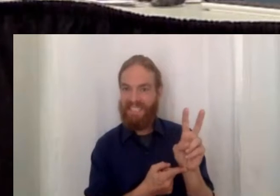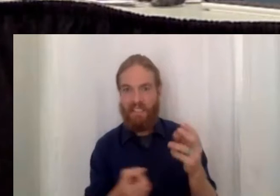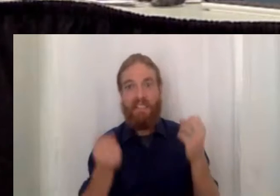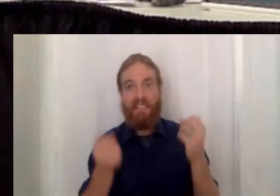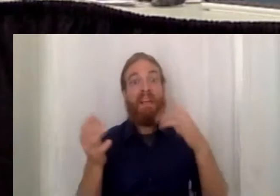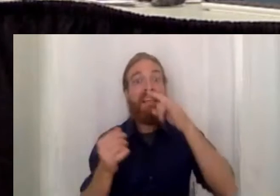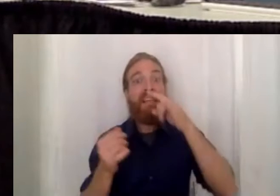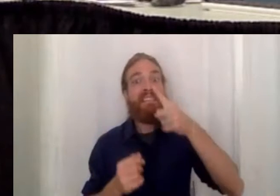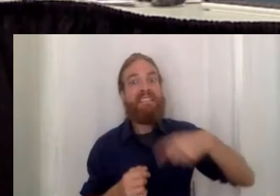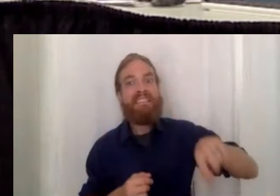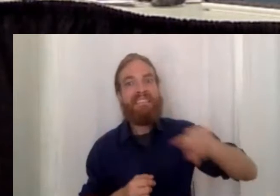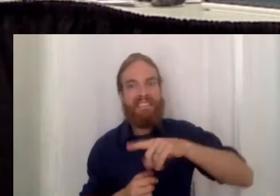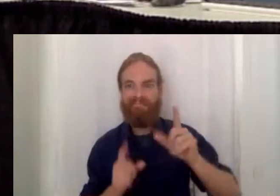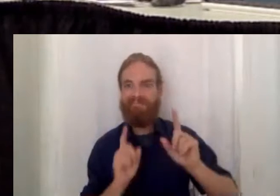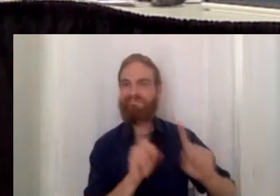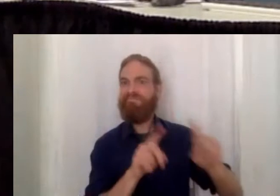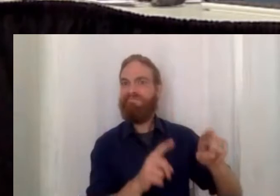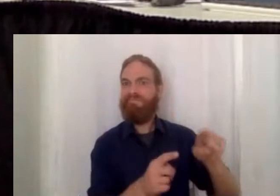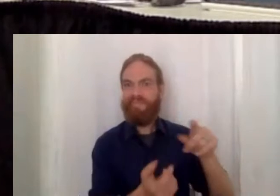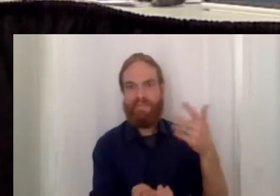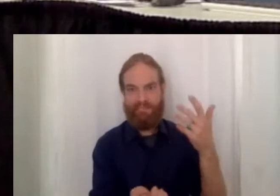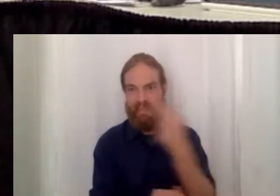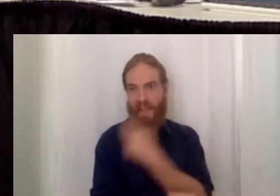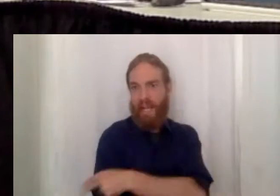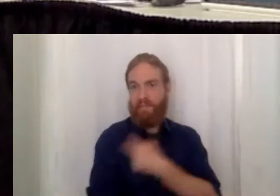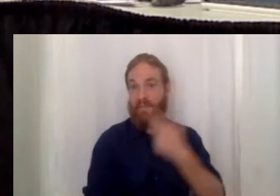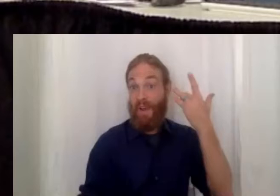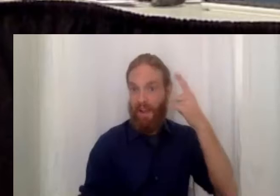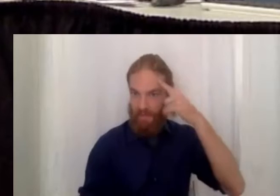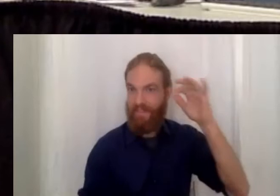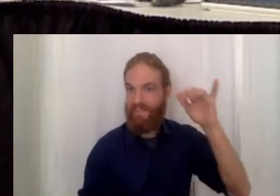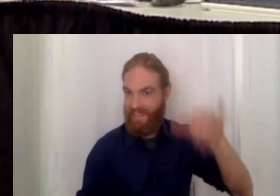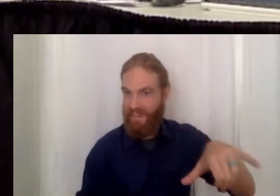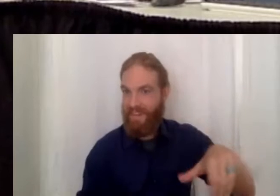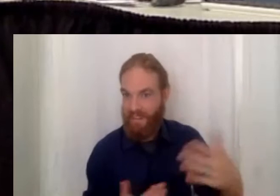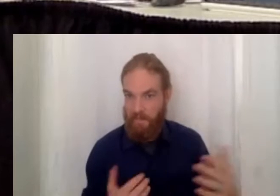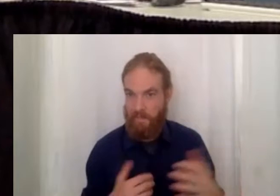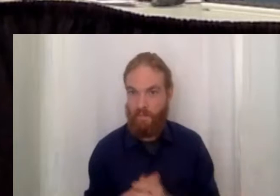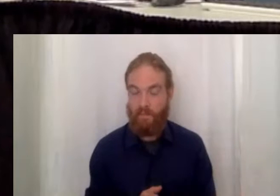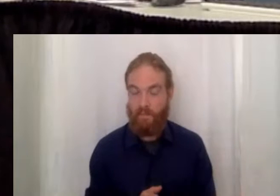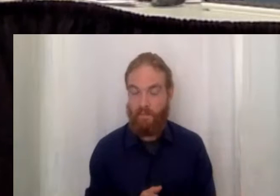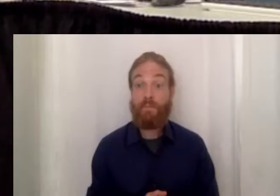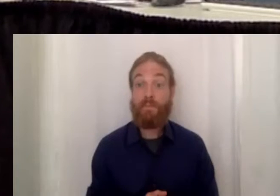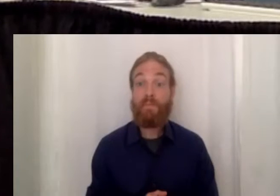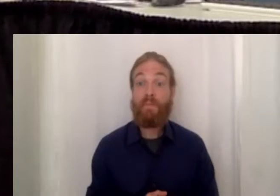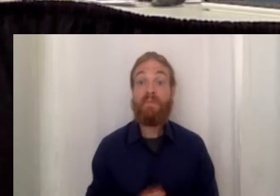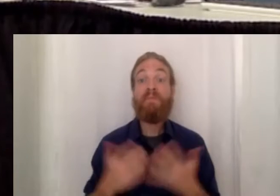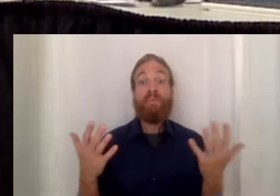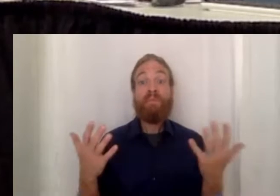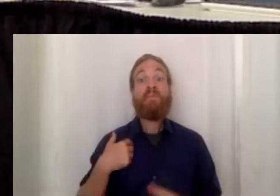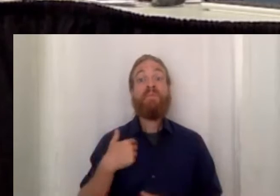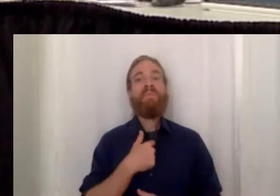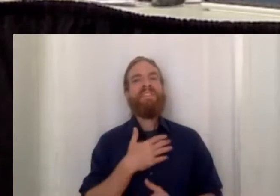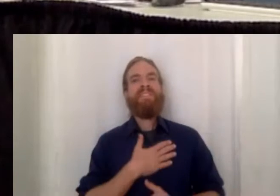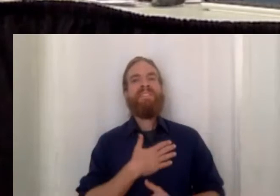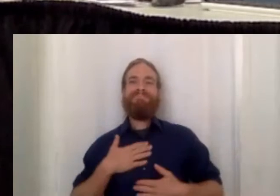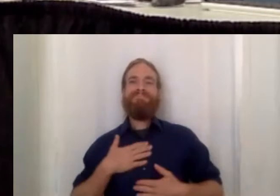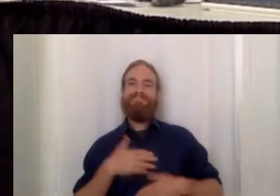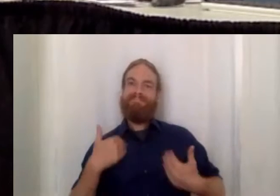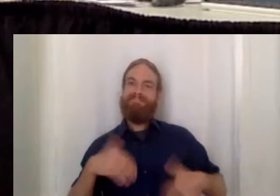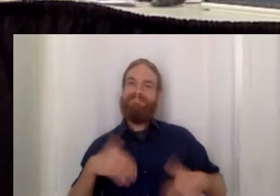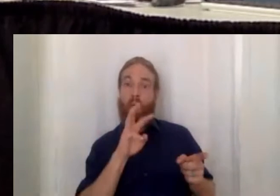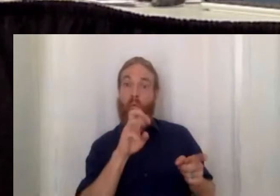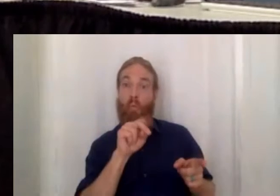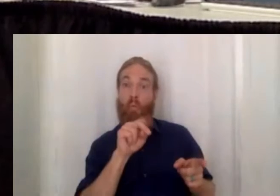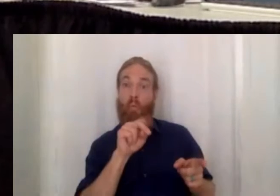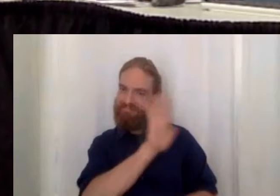so appreciate Wendy's leadership as the chair of the Pikes Peak Area Superintendents, and also